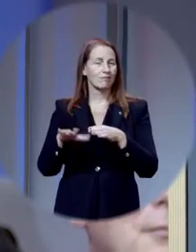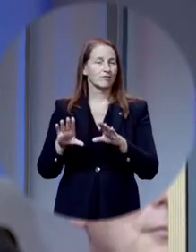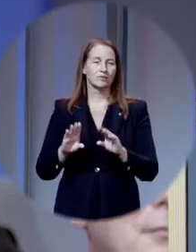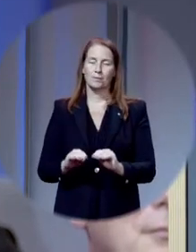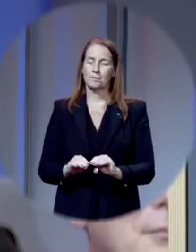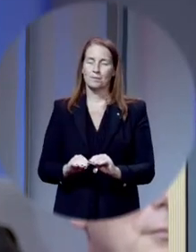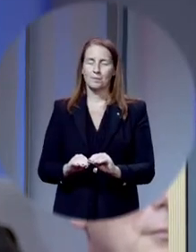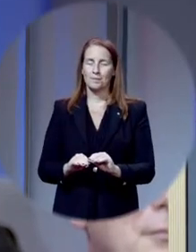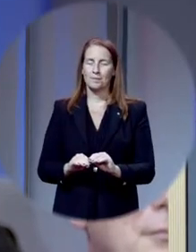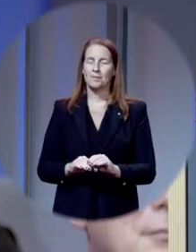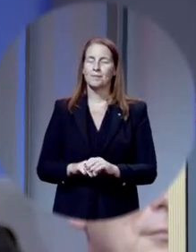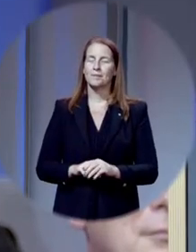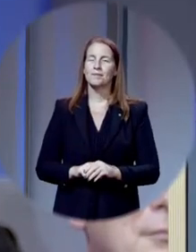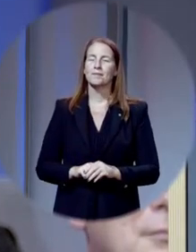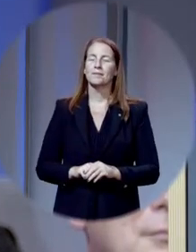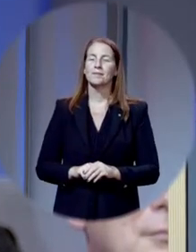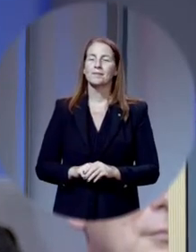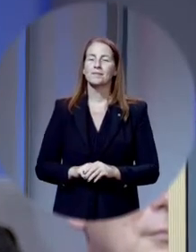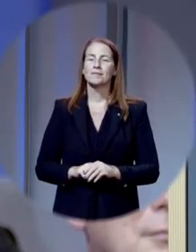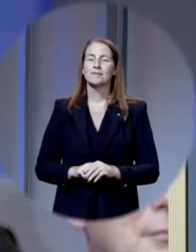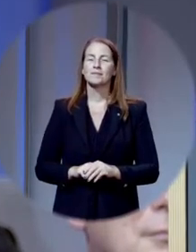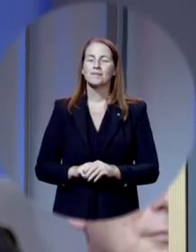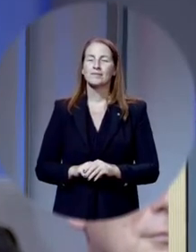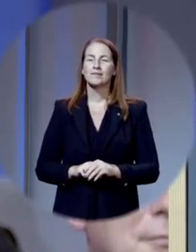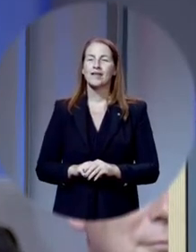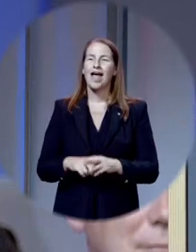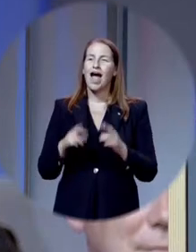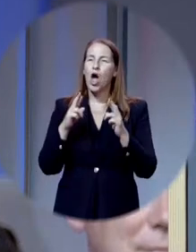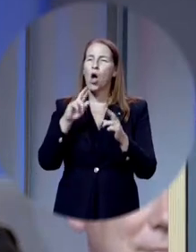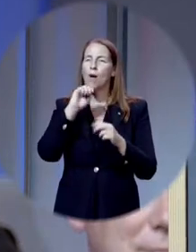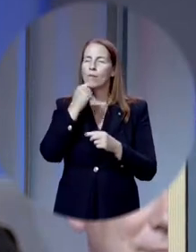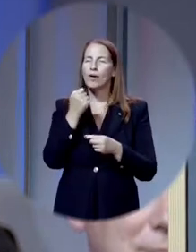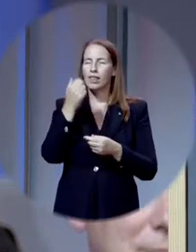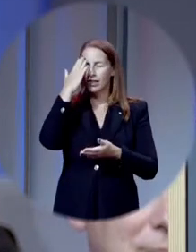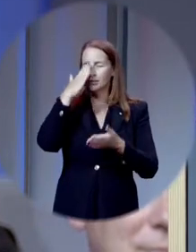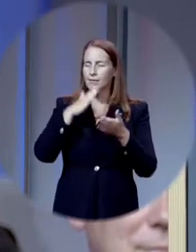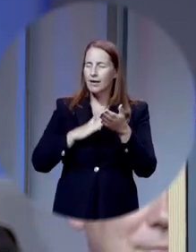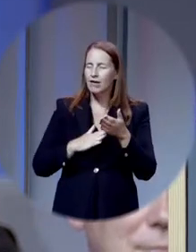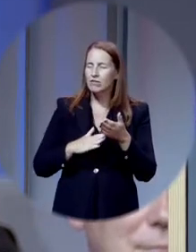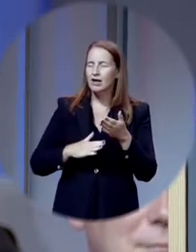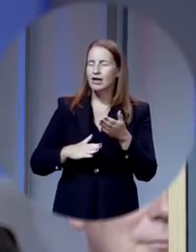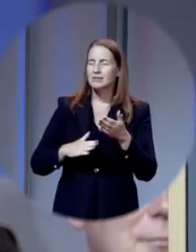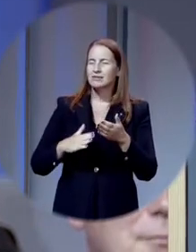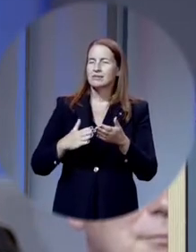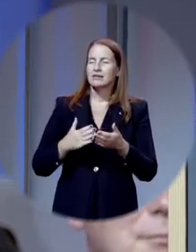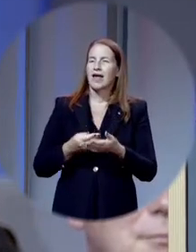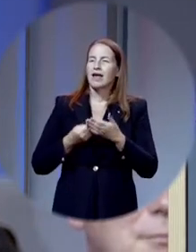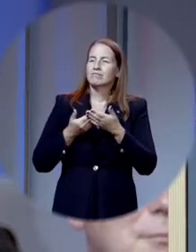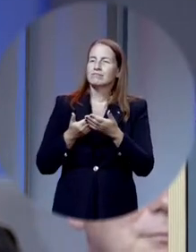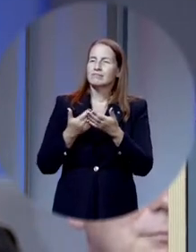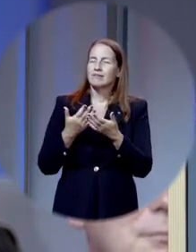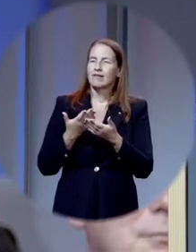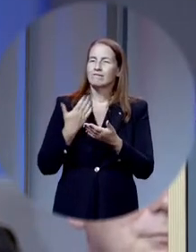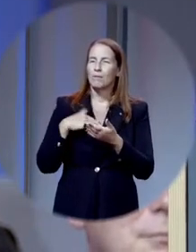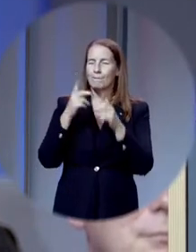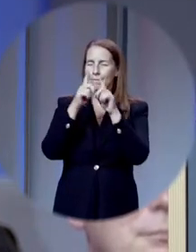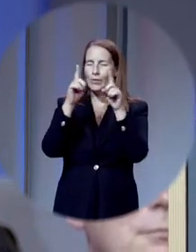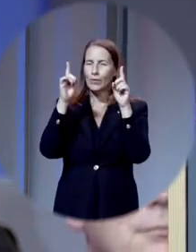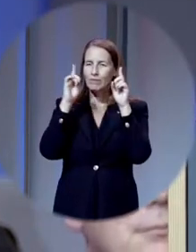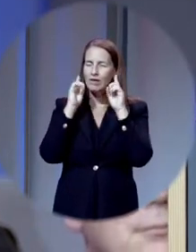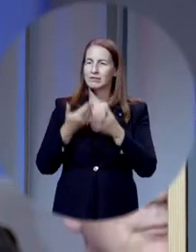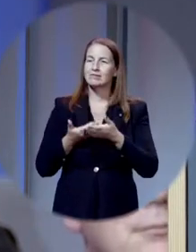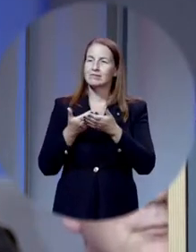learning. I hope you will carry what you've gained, the experience that you've gained while you've been with us, as